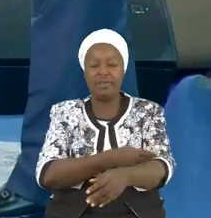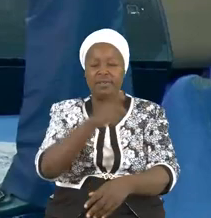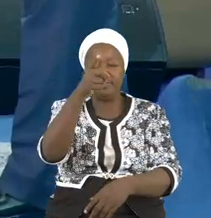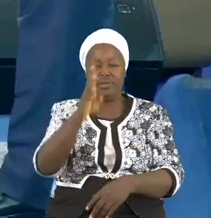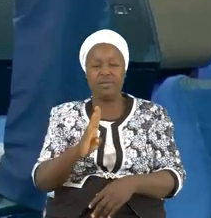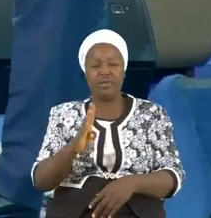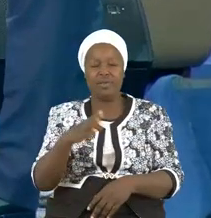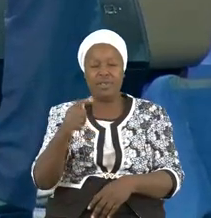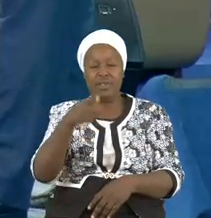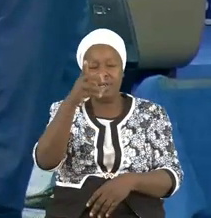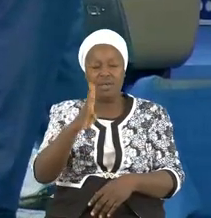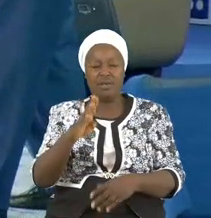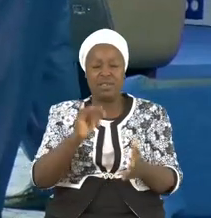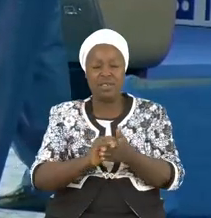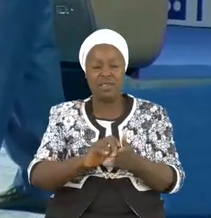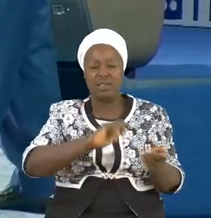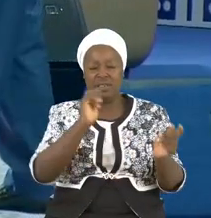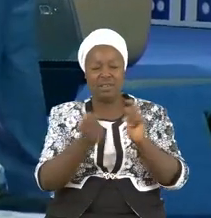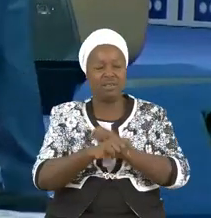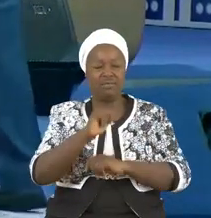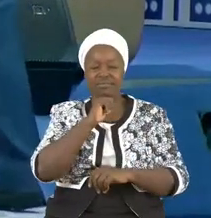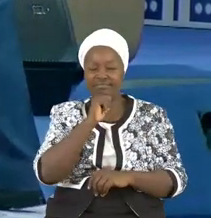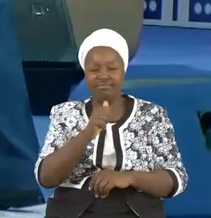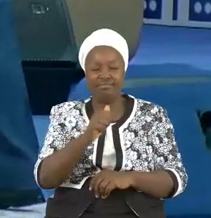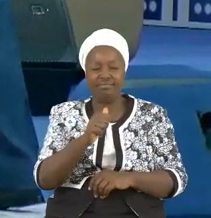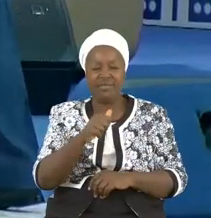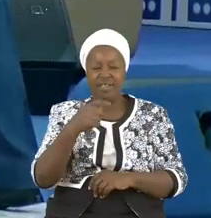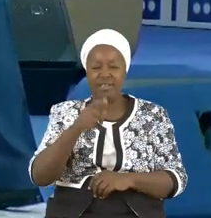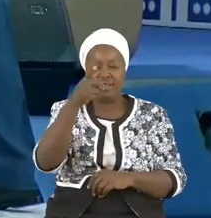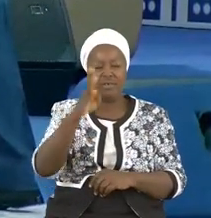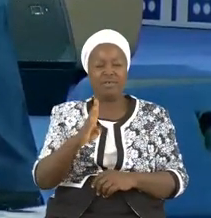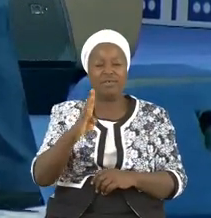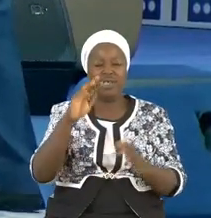God that changes not, and the God that